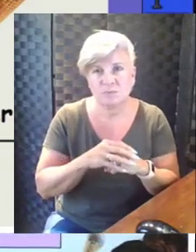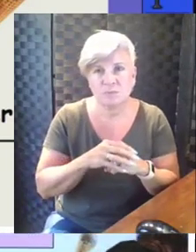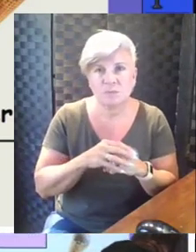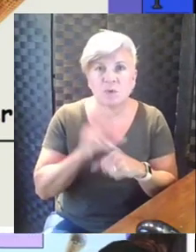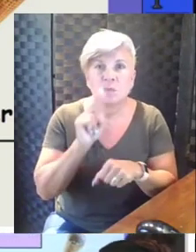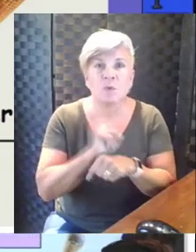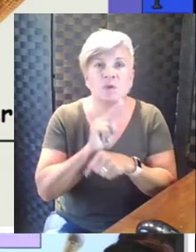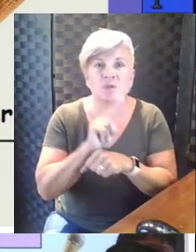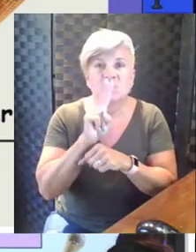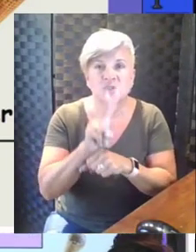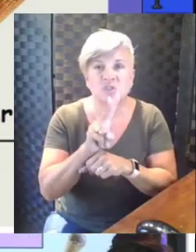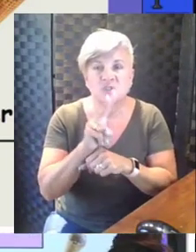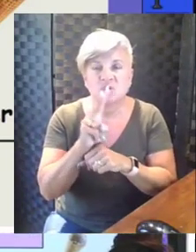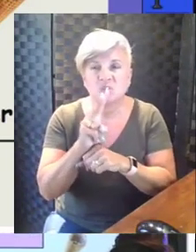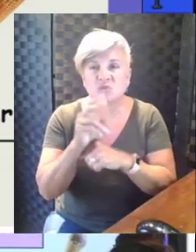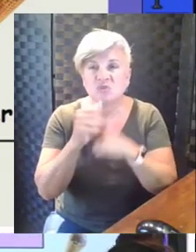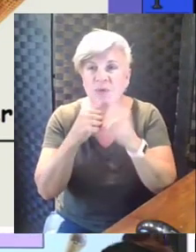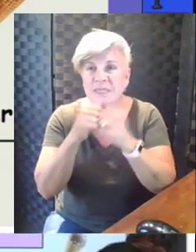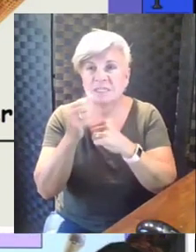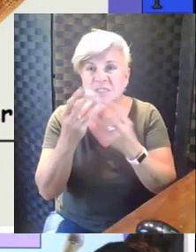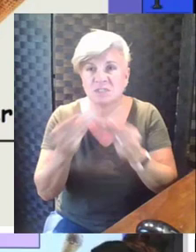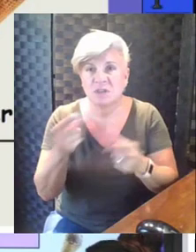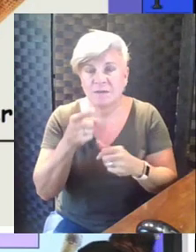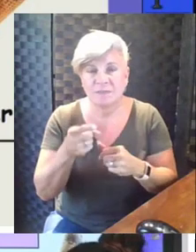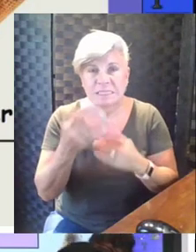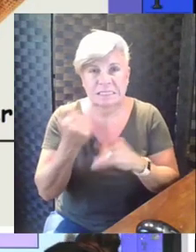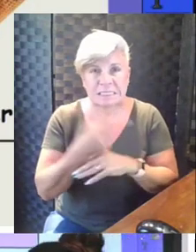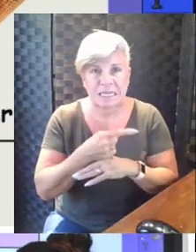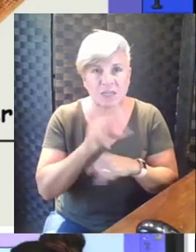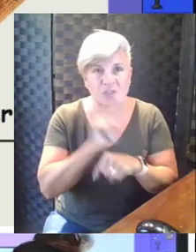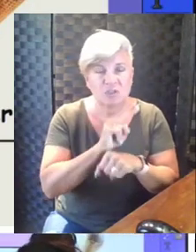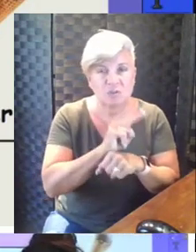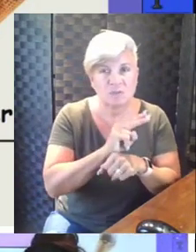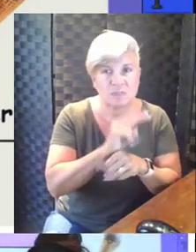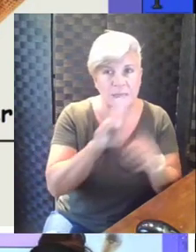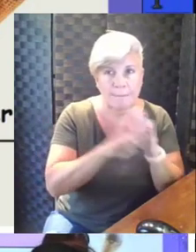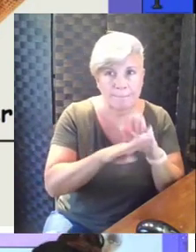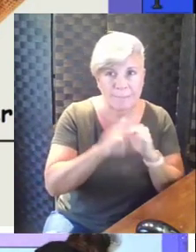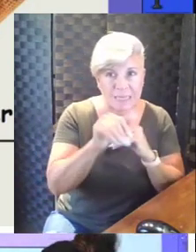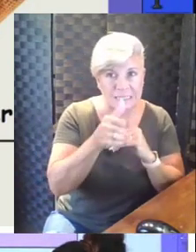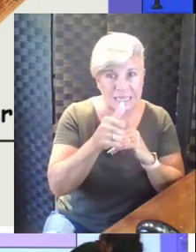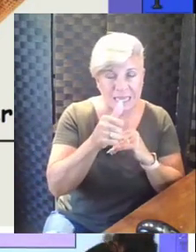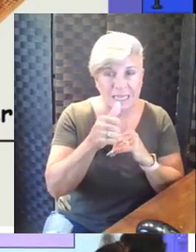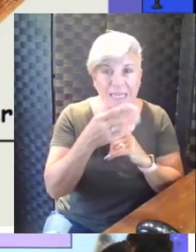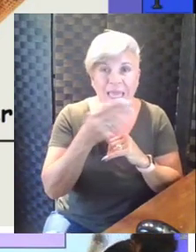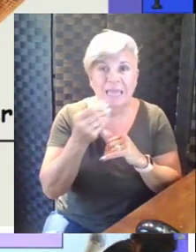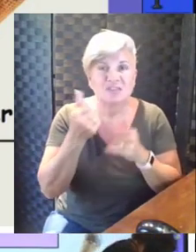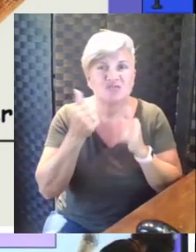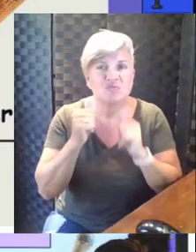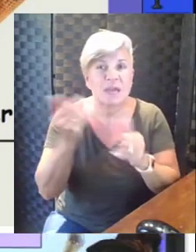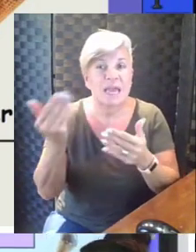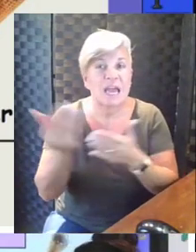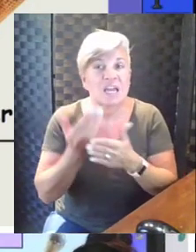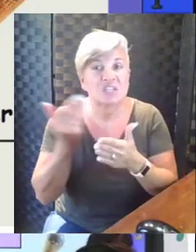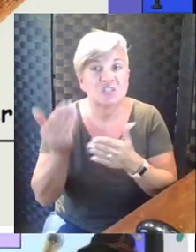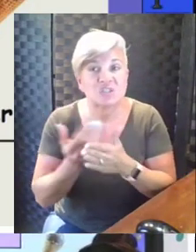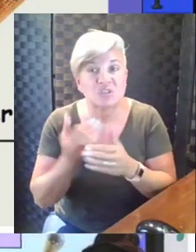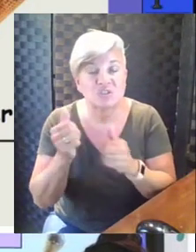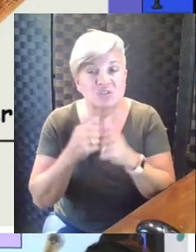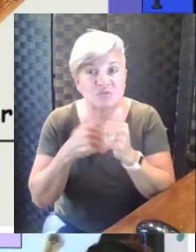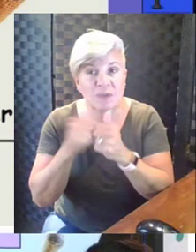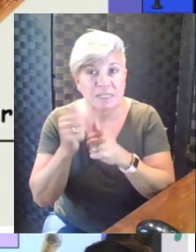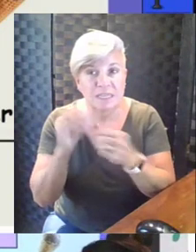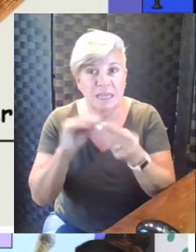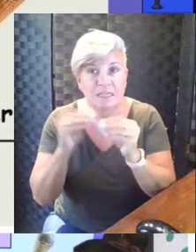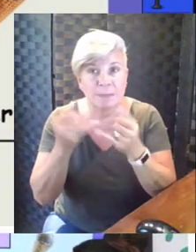use two strategies to solve these problems today. We're going to use our base 10 models again, and we're going to try a new strategy, a